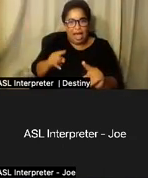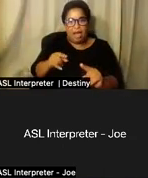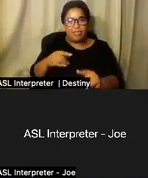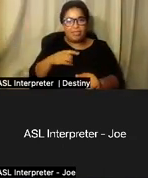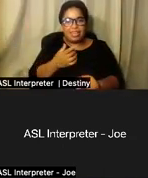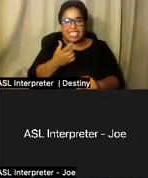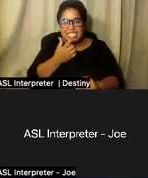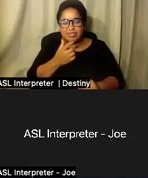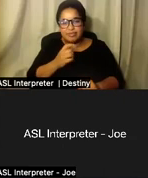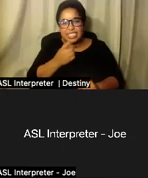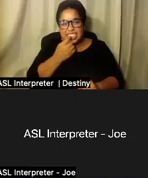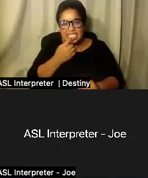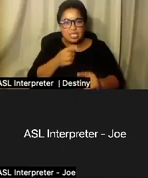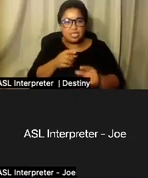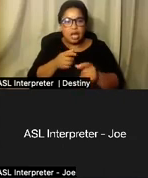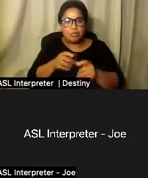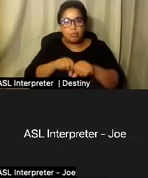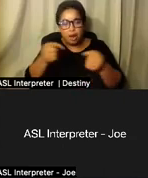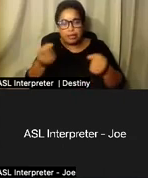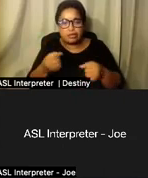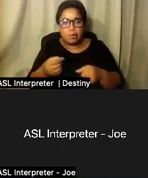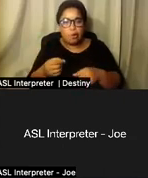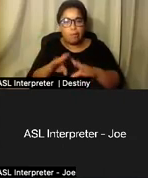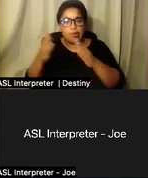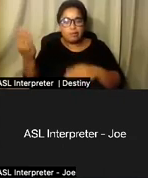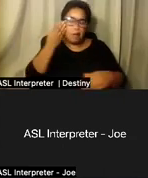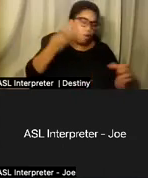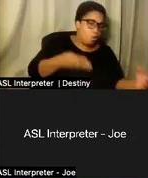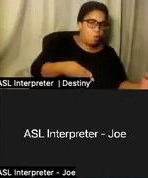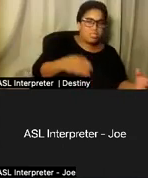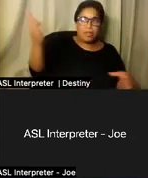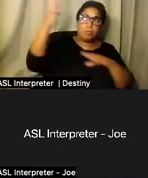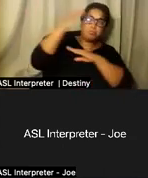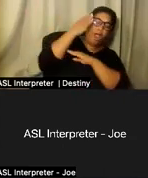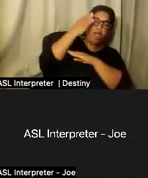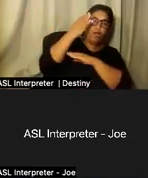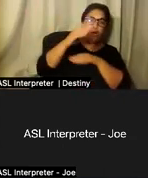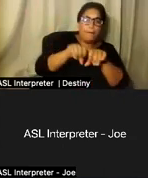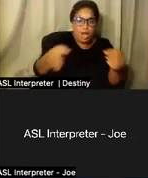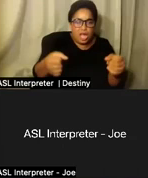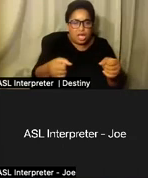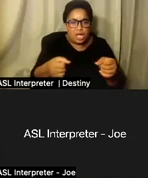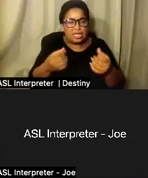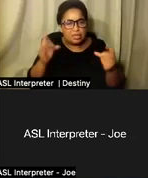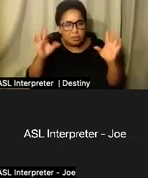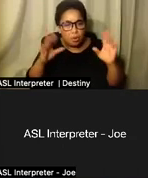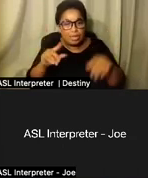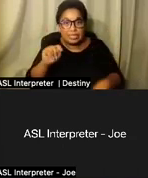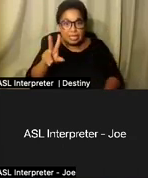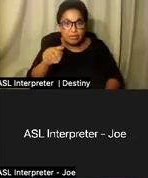results, and just being hit by things falling over, breaking. And of course, our